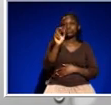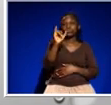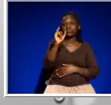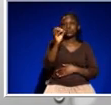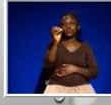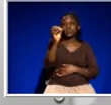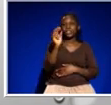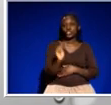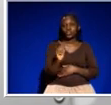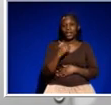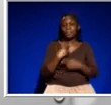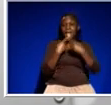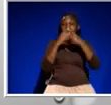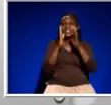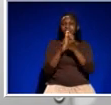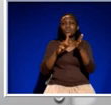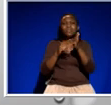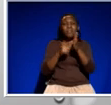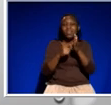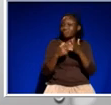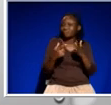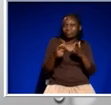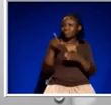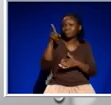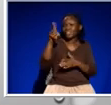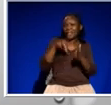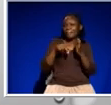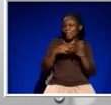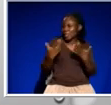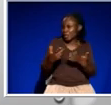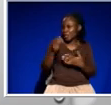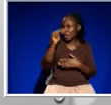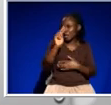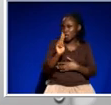So I will start with the definition of the term nutrition.